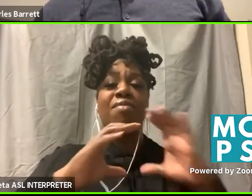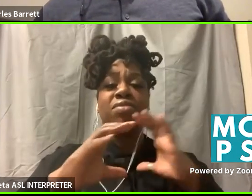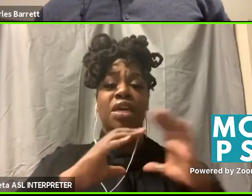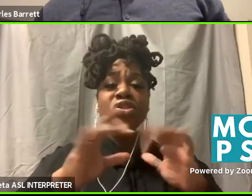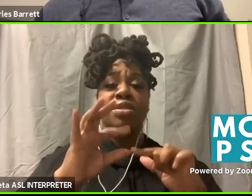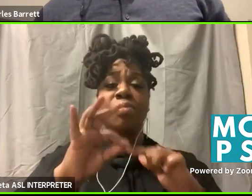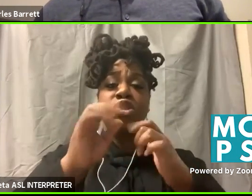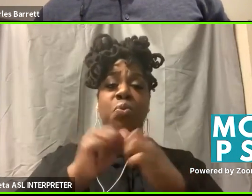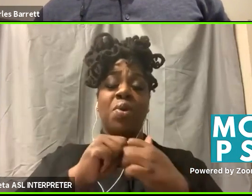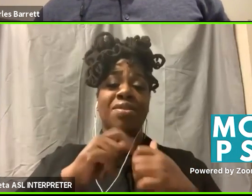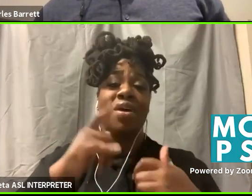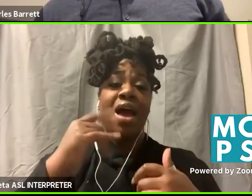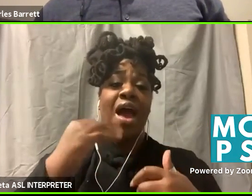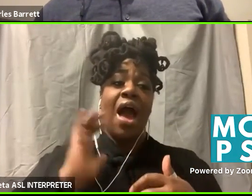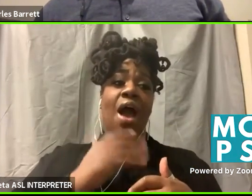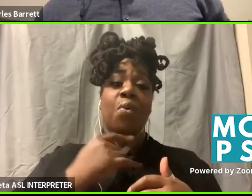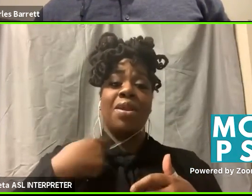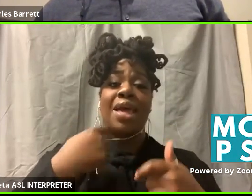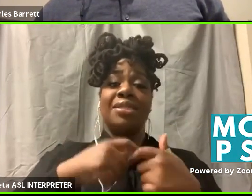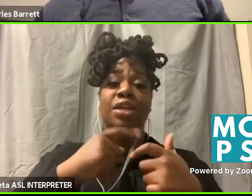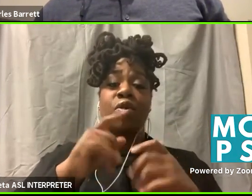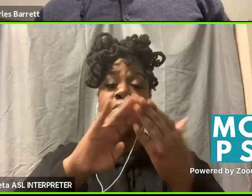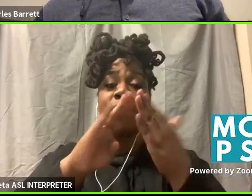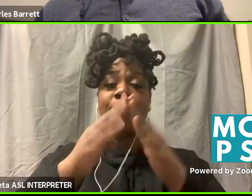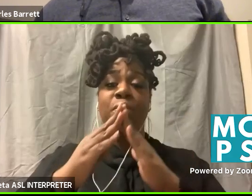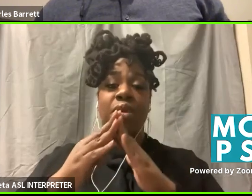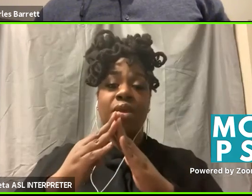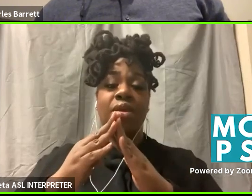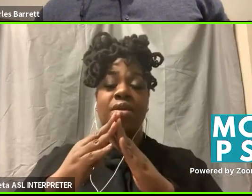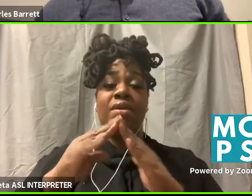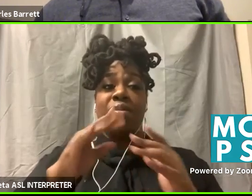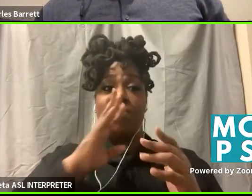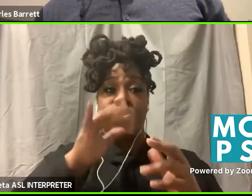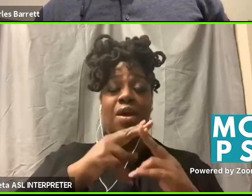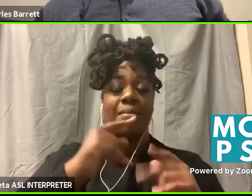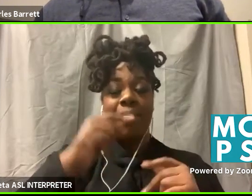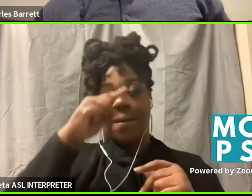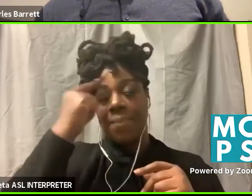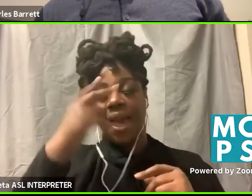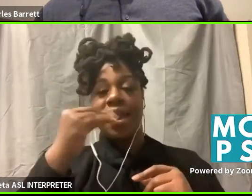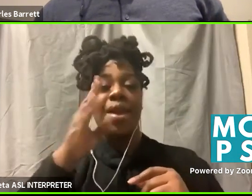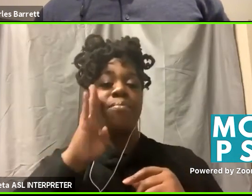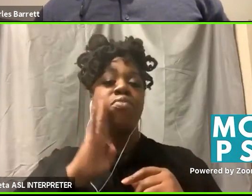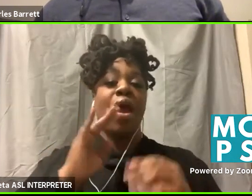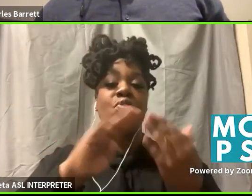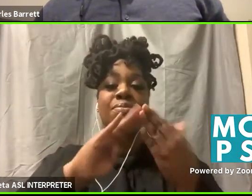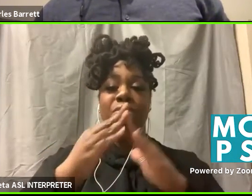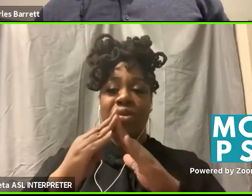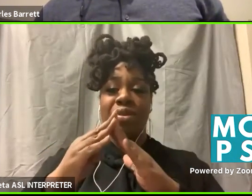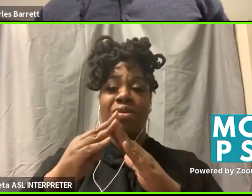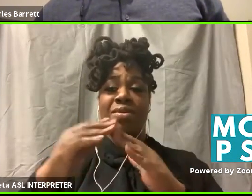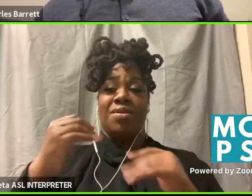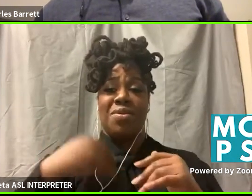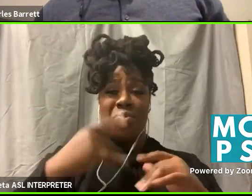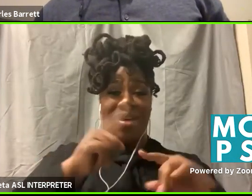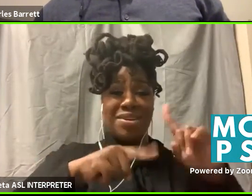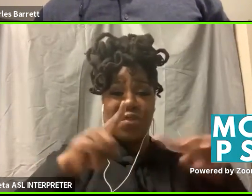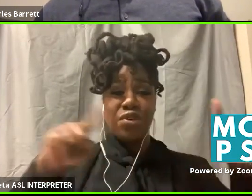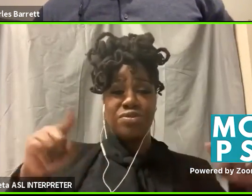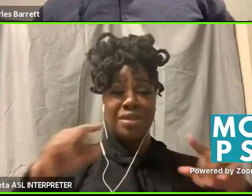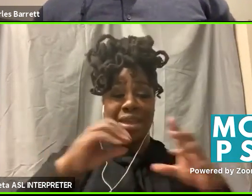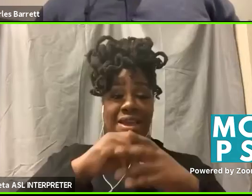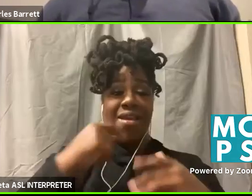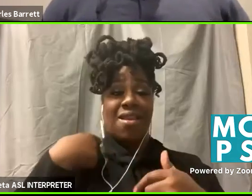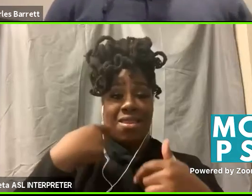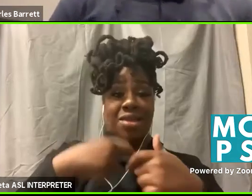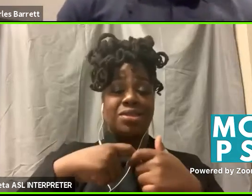we're really talking about when we talk about this is we're talking about Black and Brown Latino communities, right? There's a diversity in Latino communities,